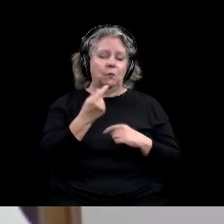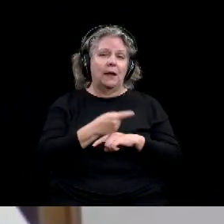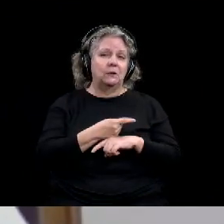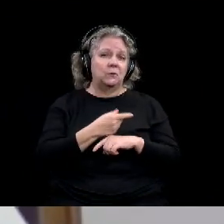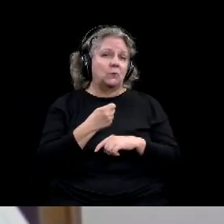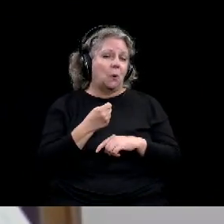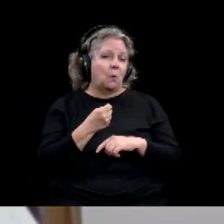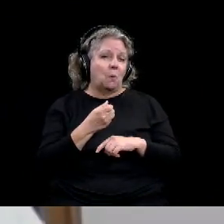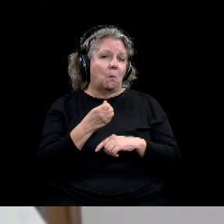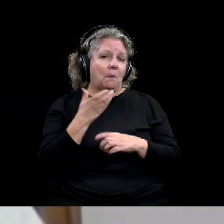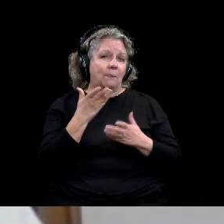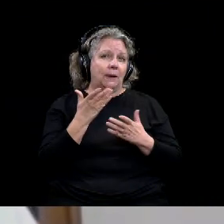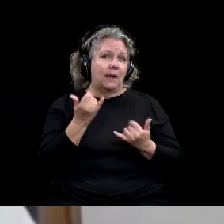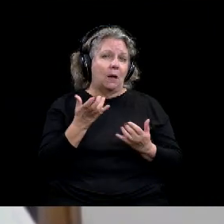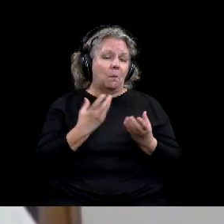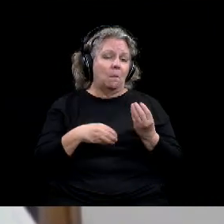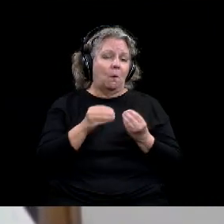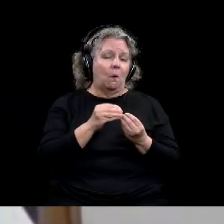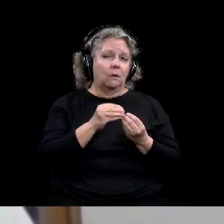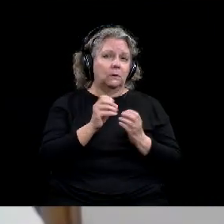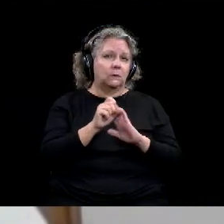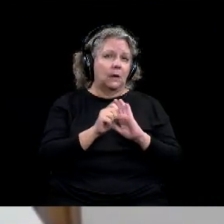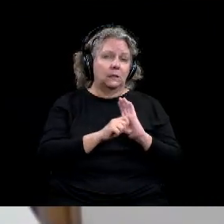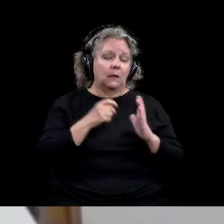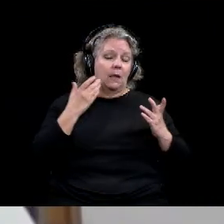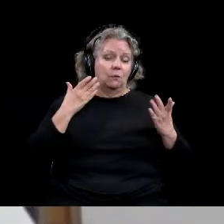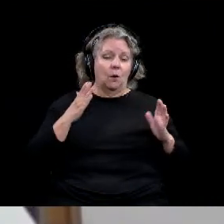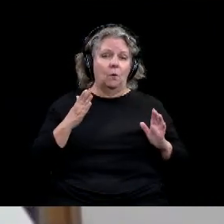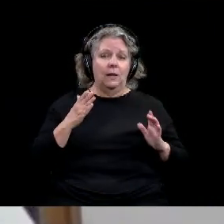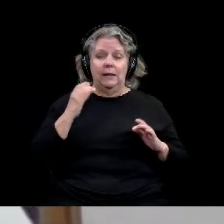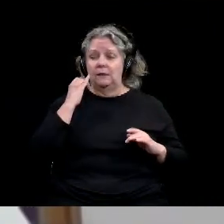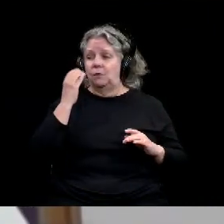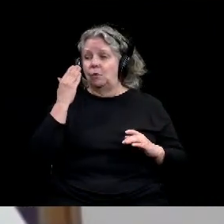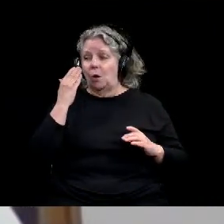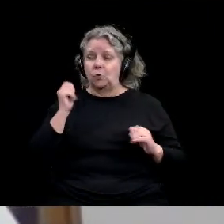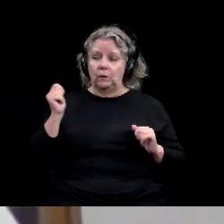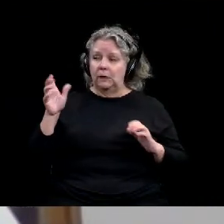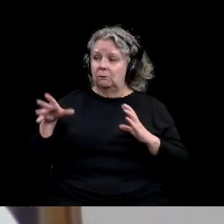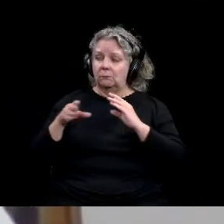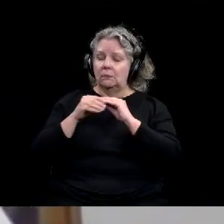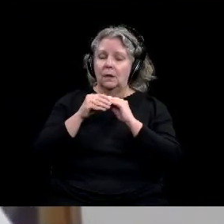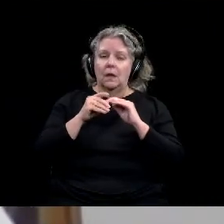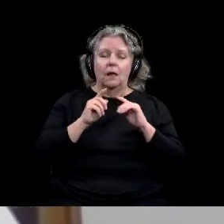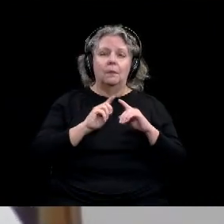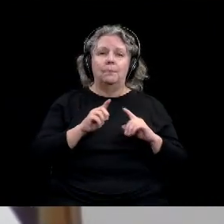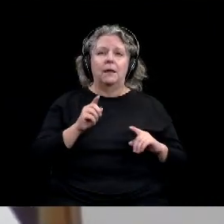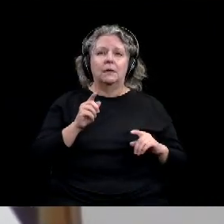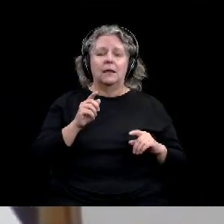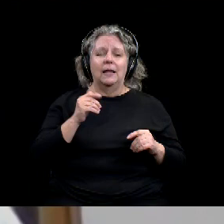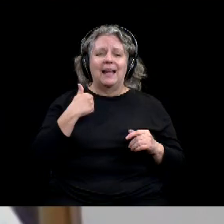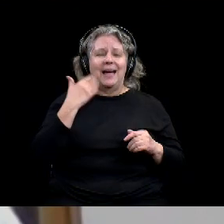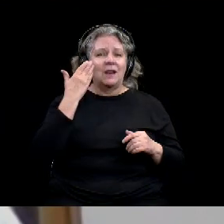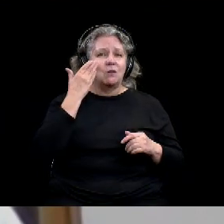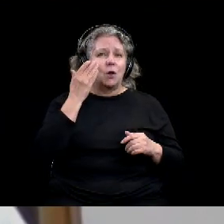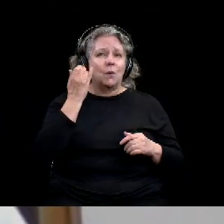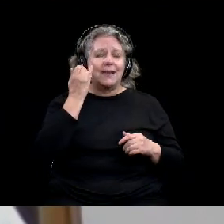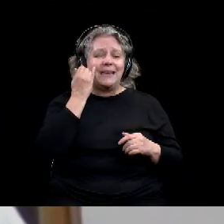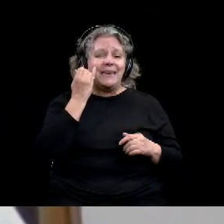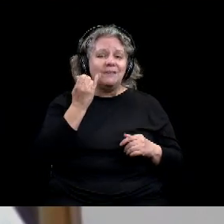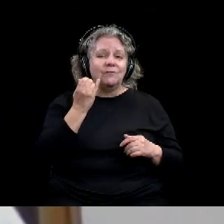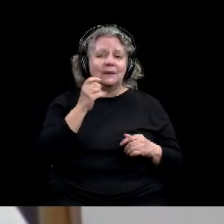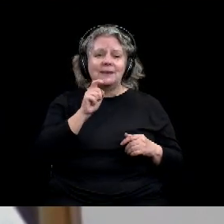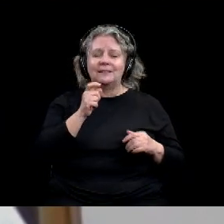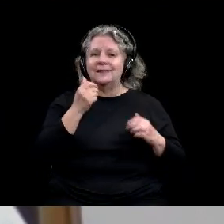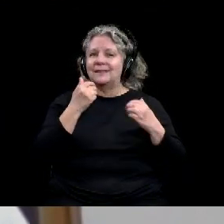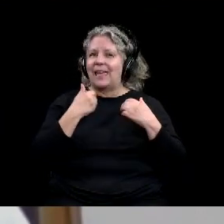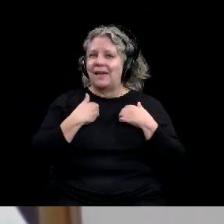here. I'm not aware that there's been an identified case in Texas, but I do want to make a point that